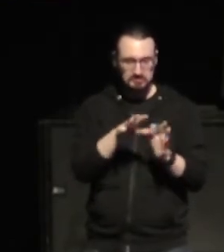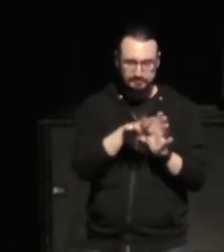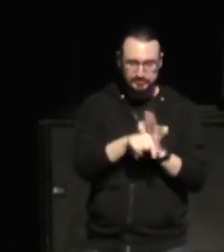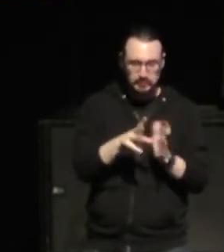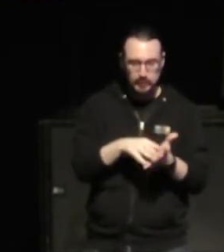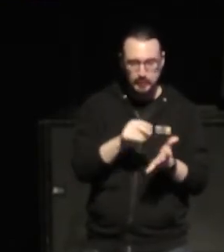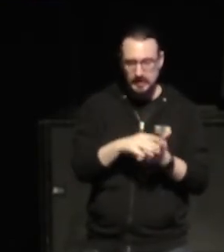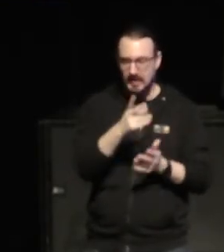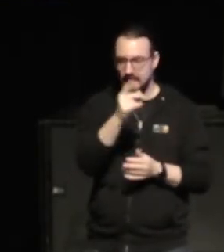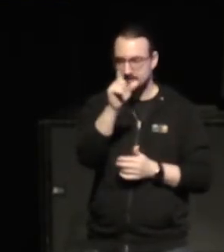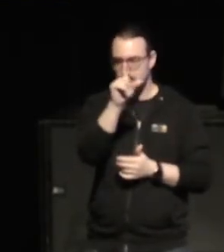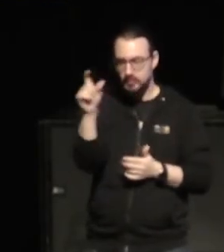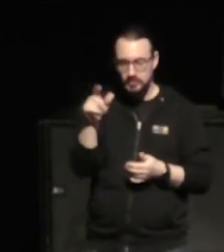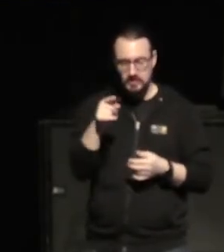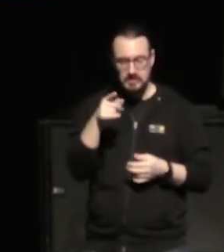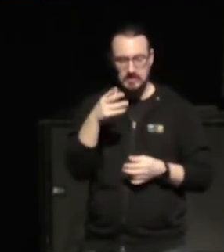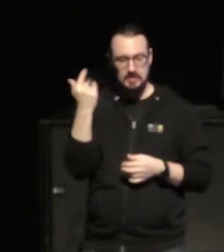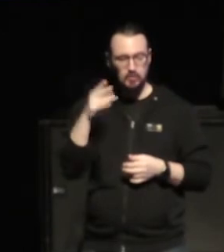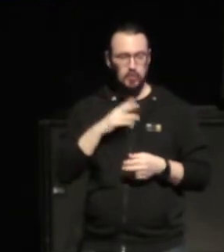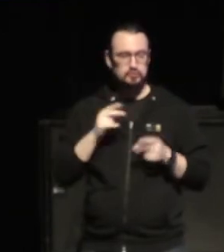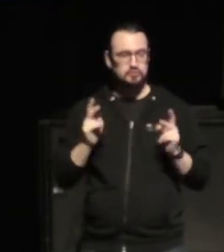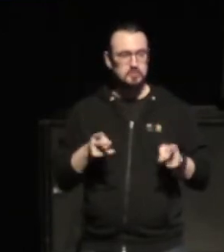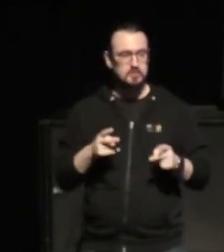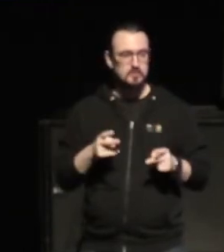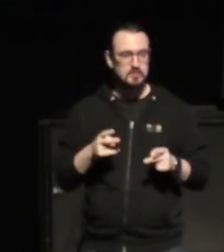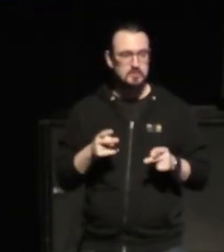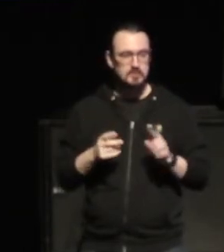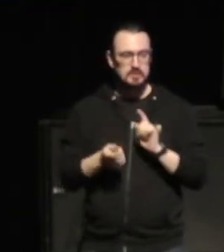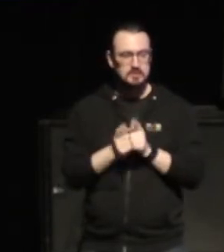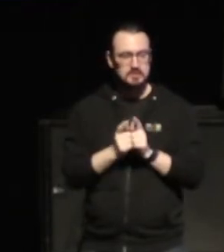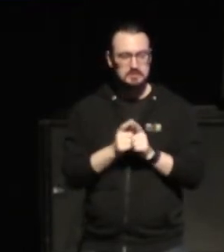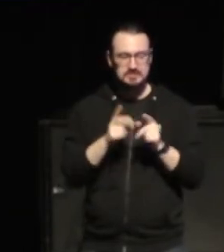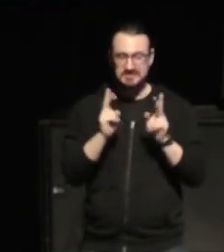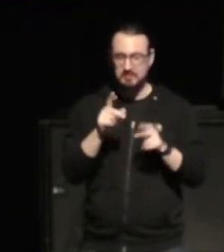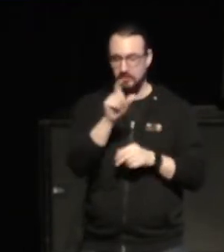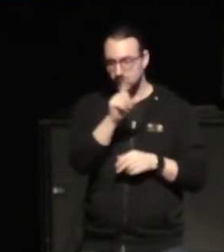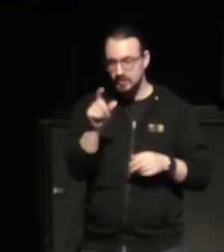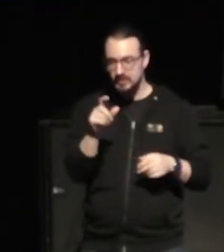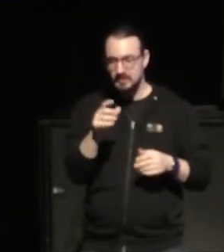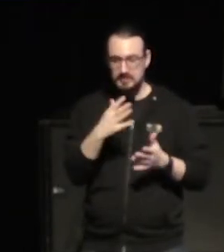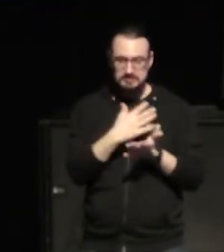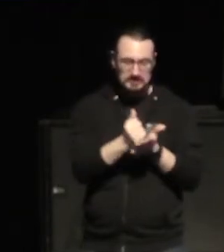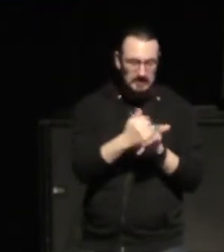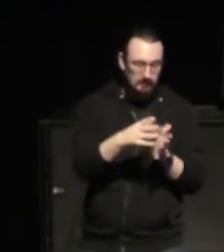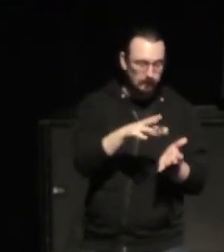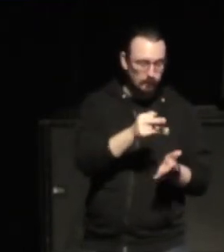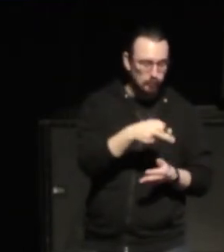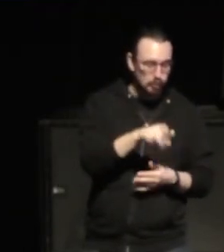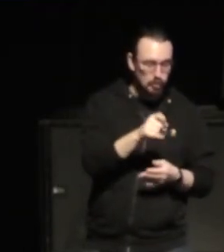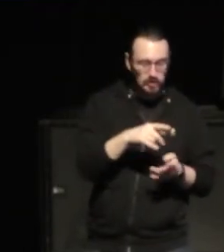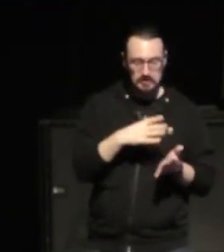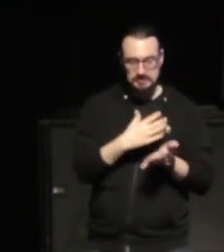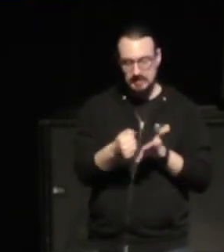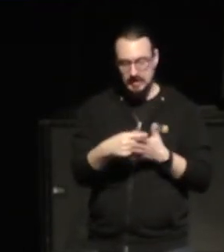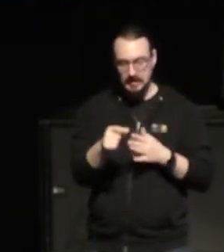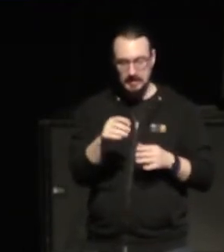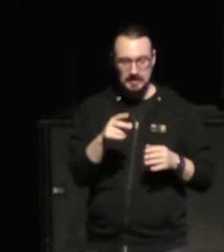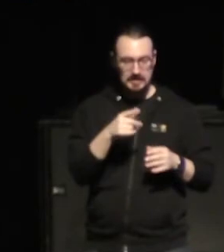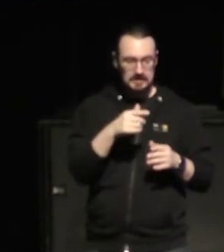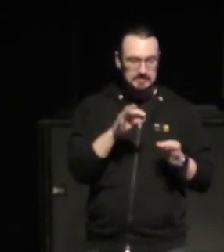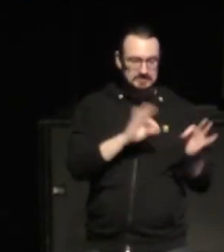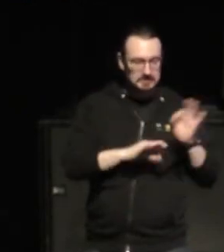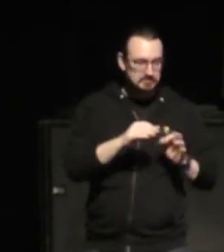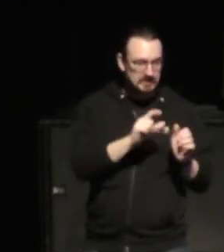other company, even they can have like, there might be the same company like sell seeds, sell fertilizers.